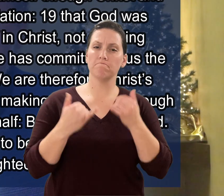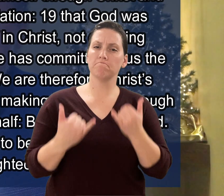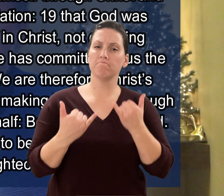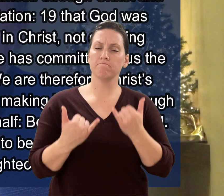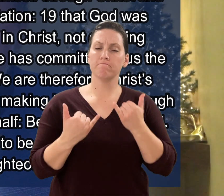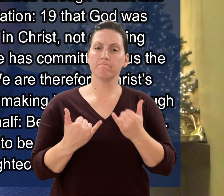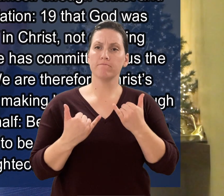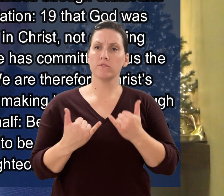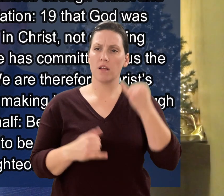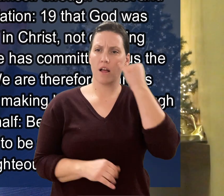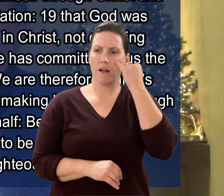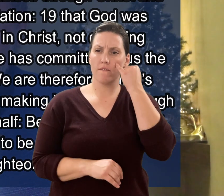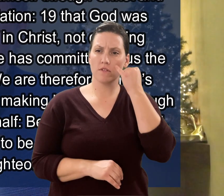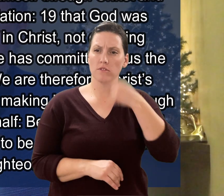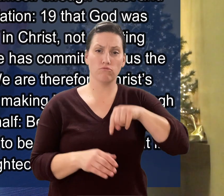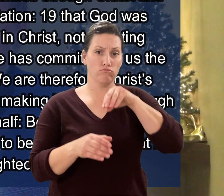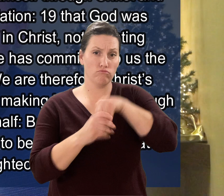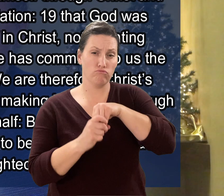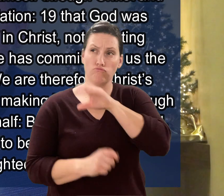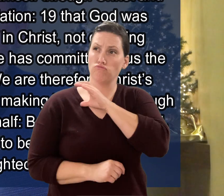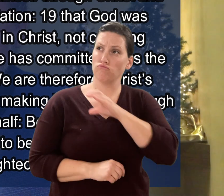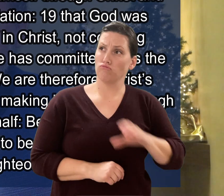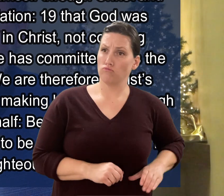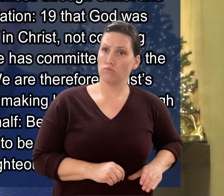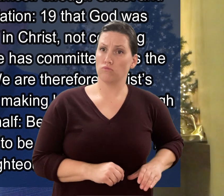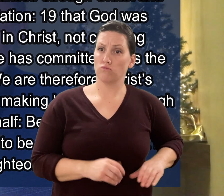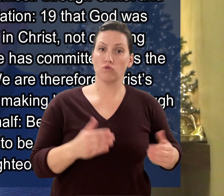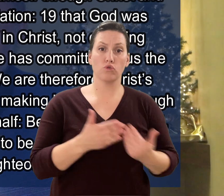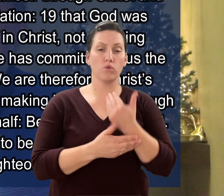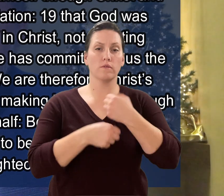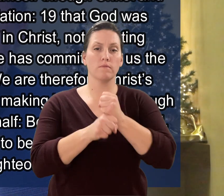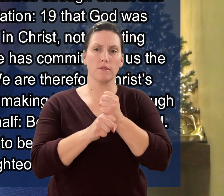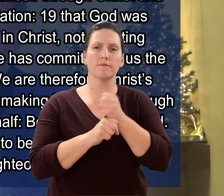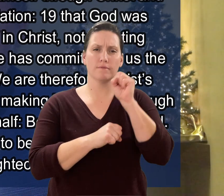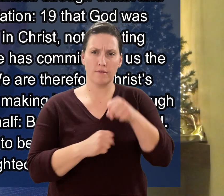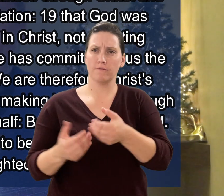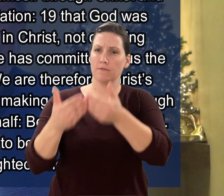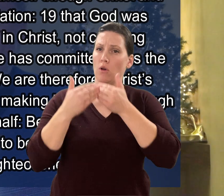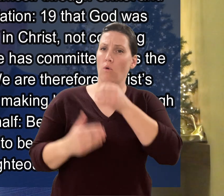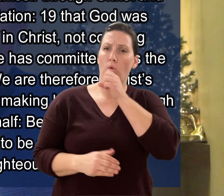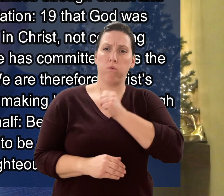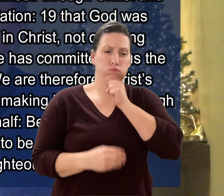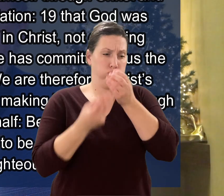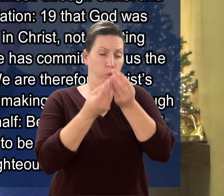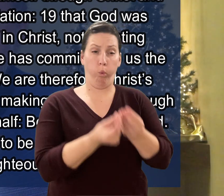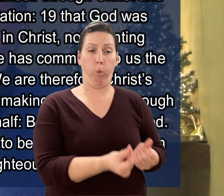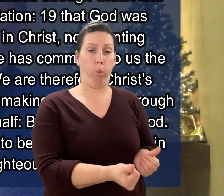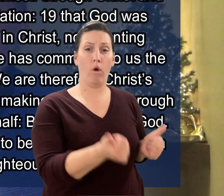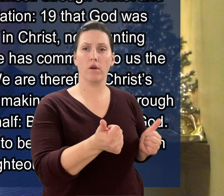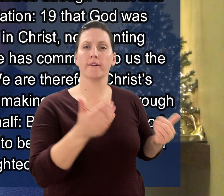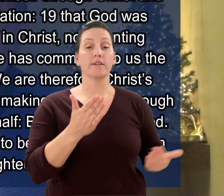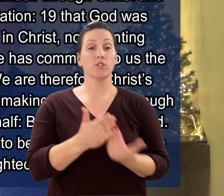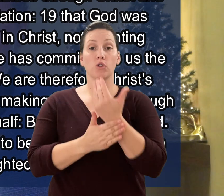Therefore, if anyone is in Christ, the new creation has come. The old is gone.